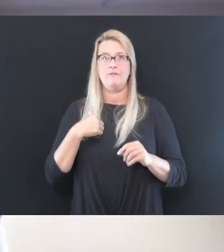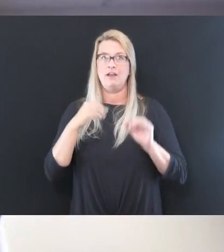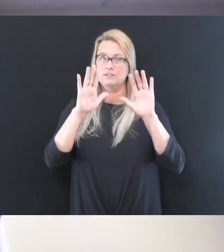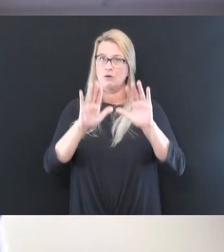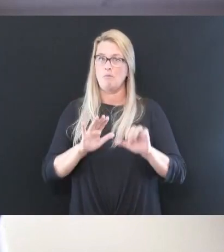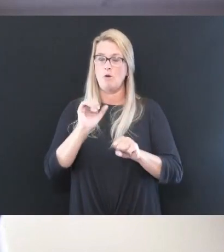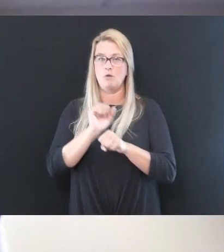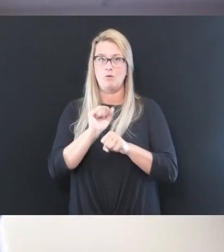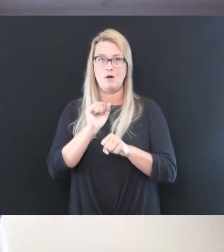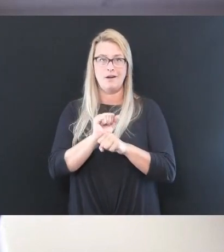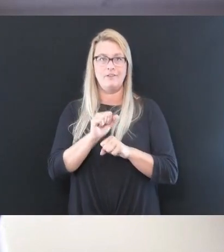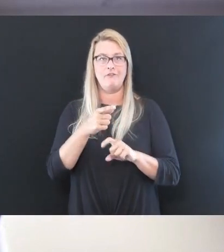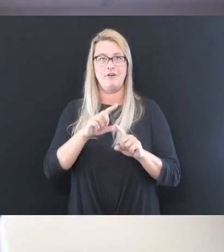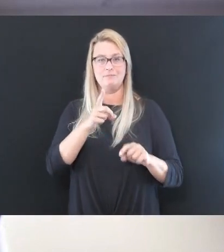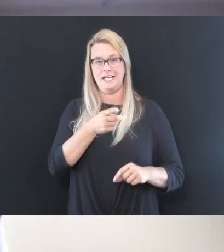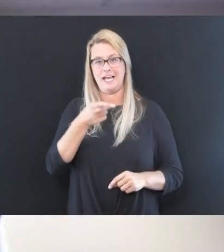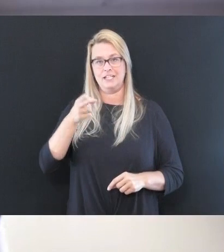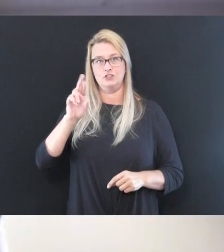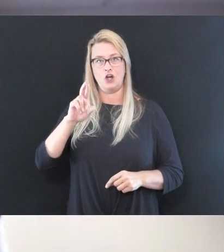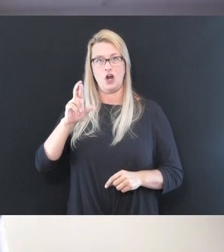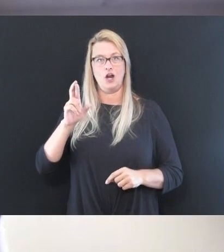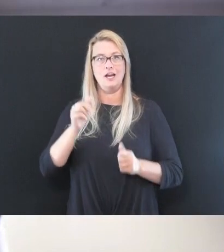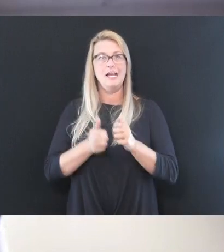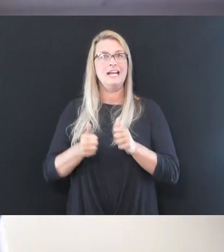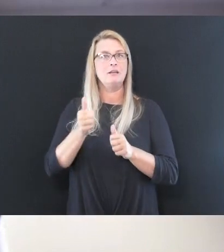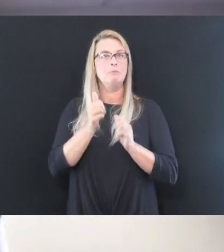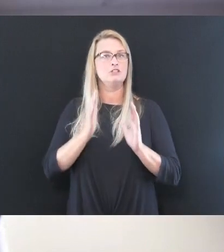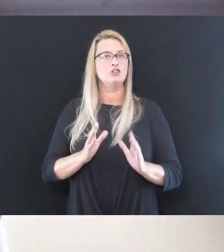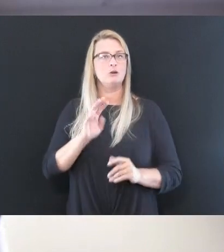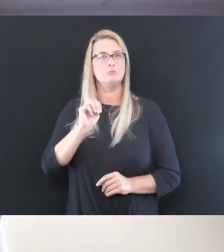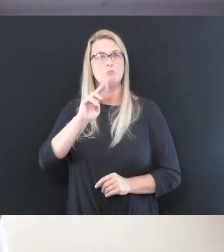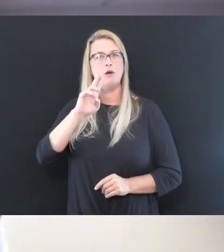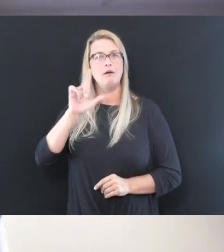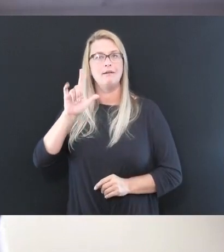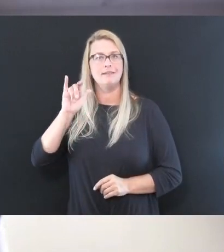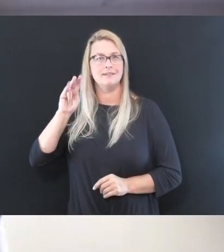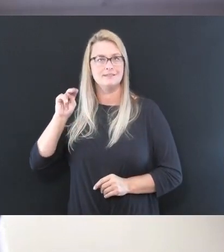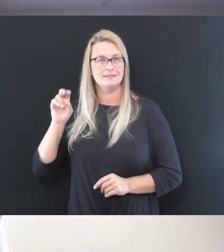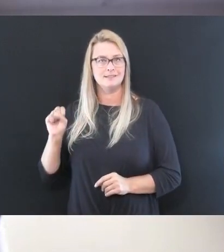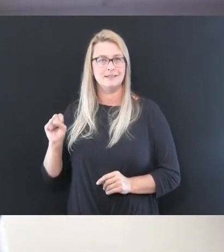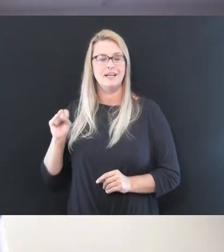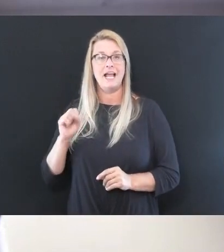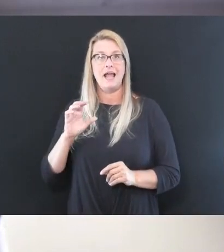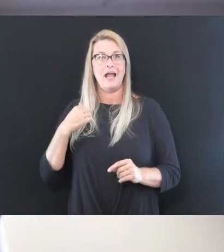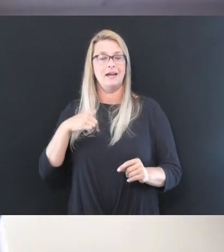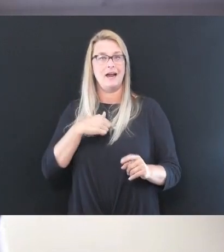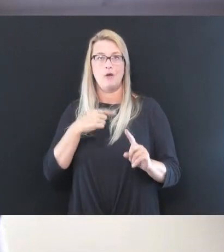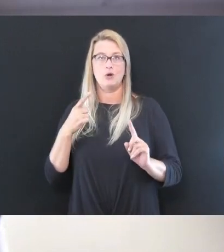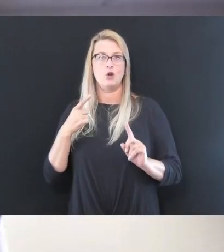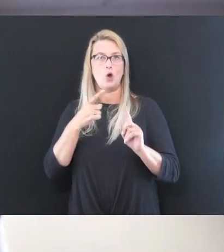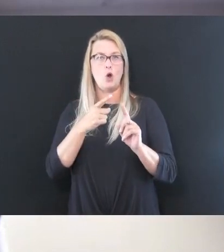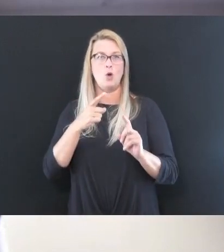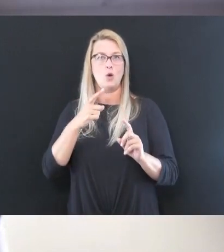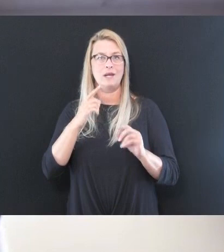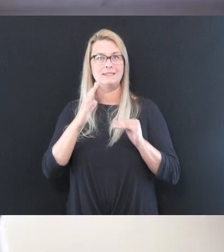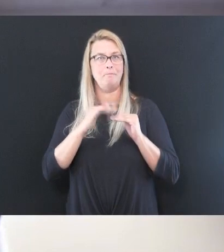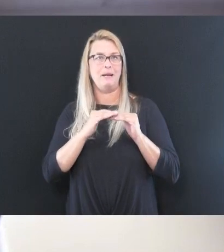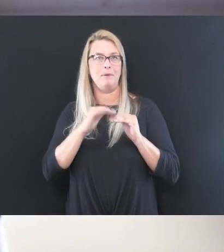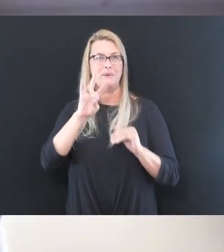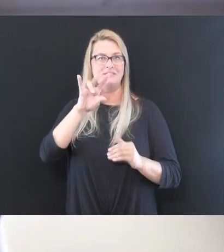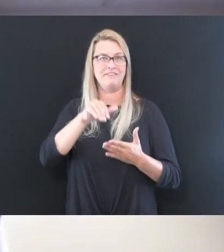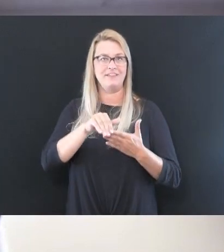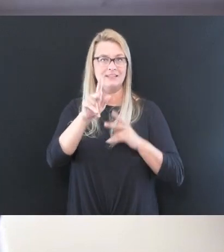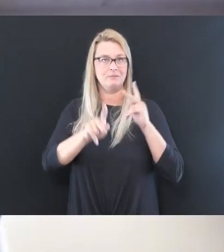Commissioner Mullins within DHHR to look at numbers. And the objective would be a minimum of 7,000.